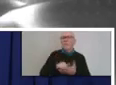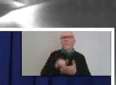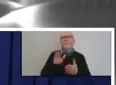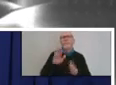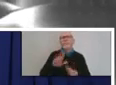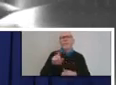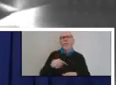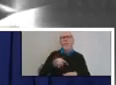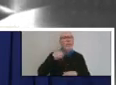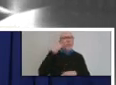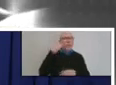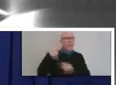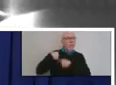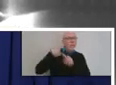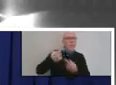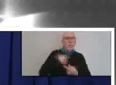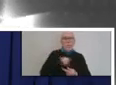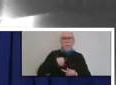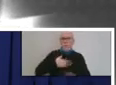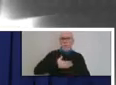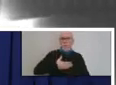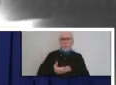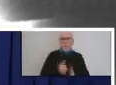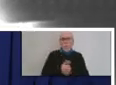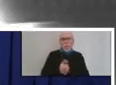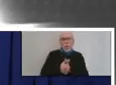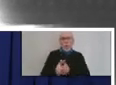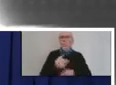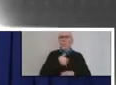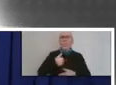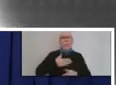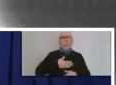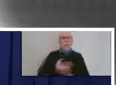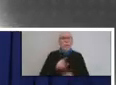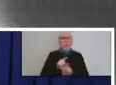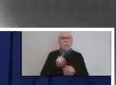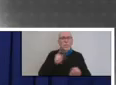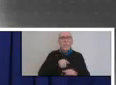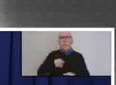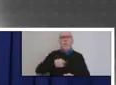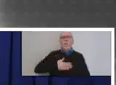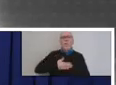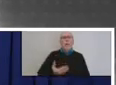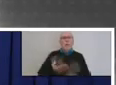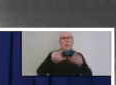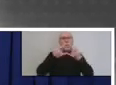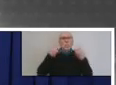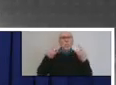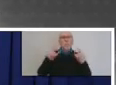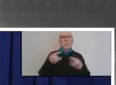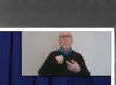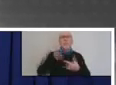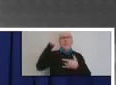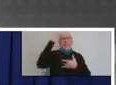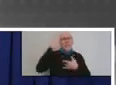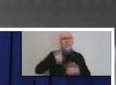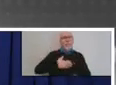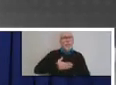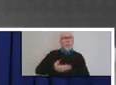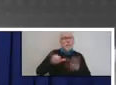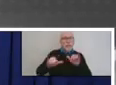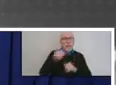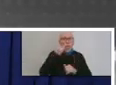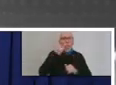to recap all of this on our newscasts at 5 and 6 tonight, as well as 10 and 11. But for right now, we're going to go ahead and send it back to your